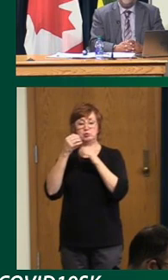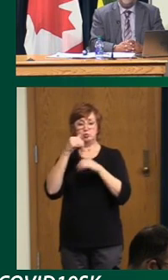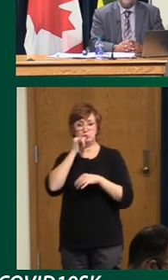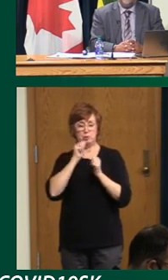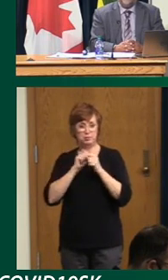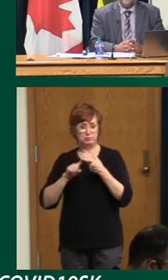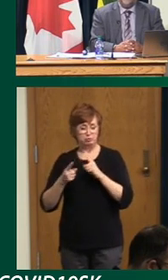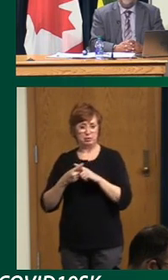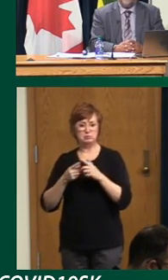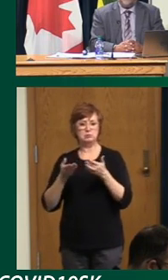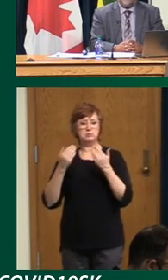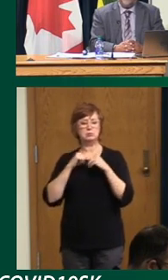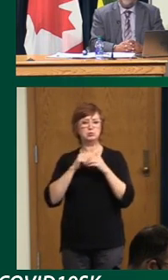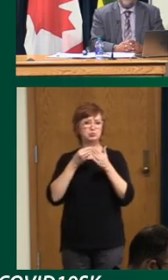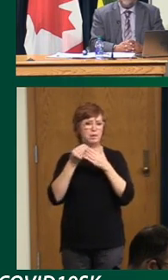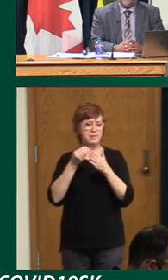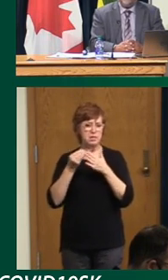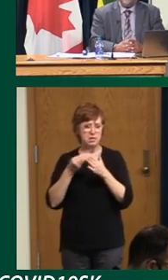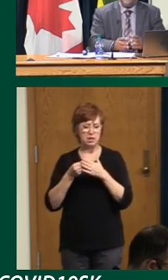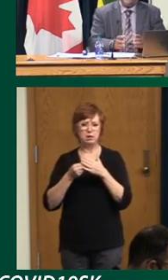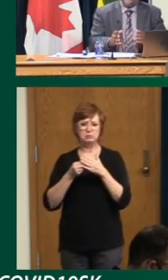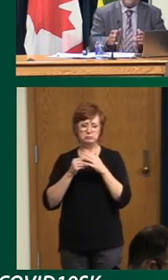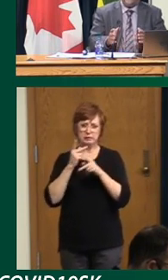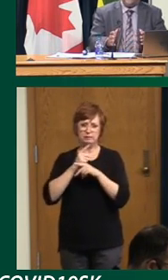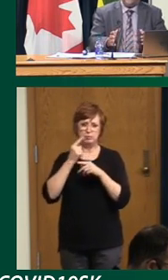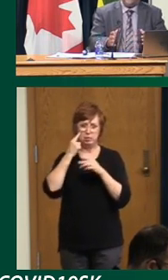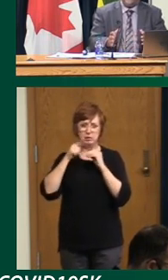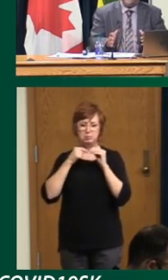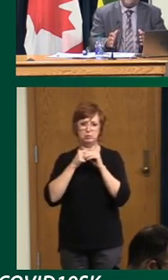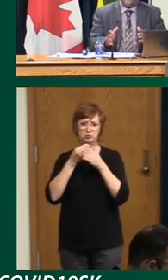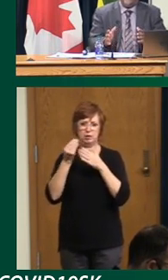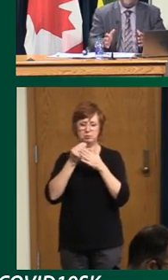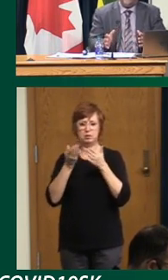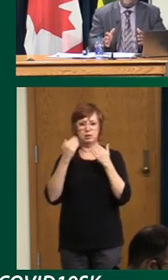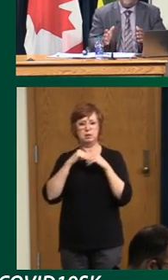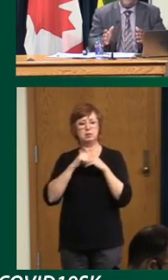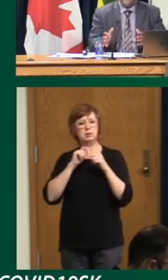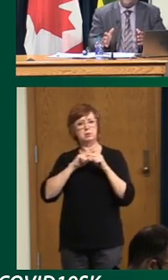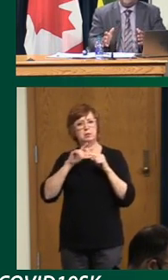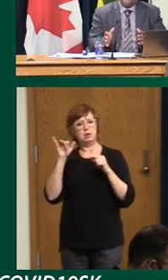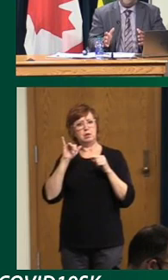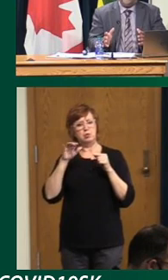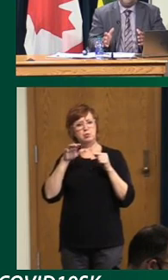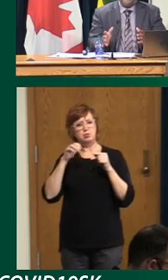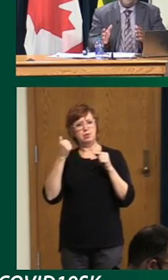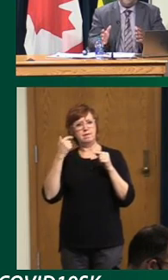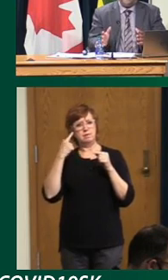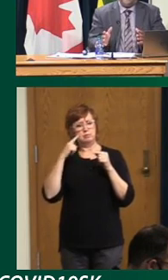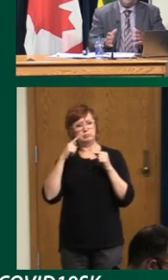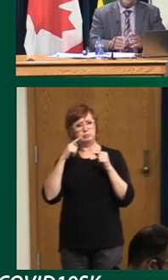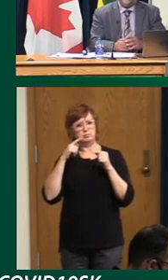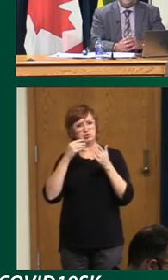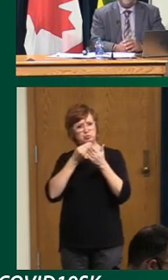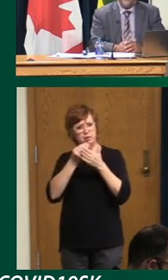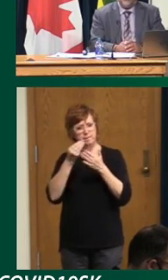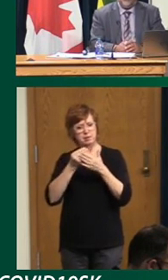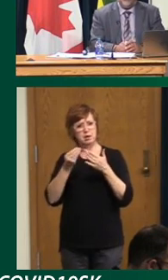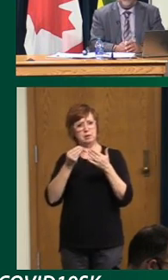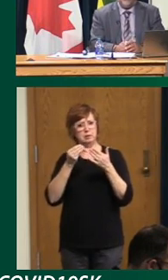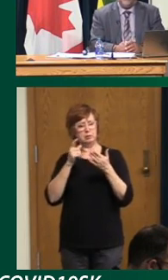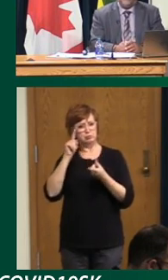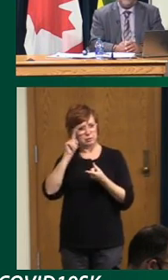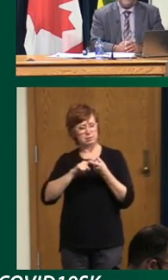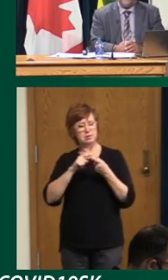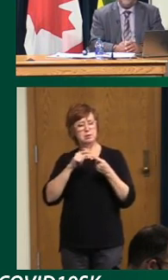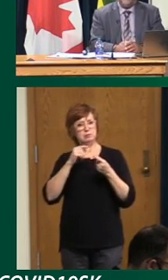local businesses, but go in a more thoughtful way where you have a good idea what you want and you go and spend less time and get what you